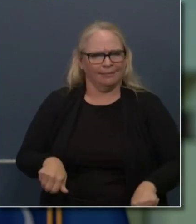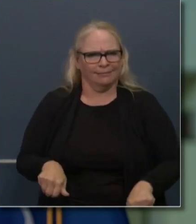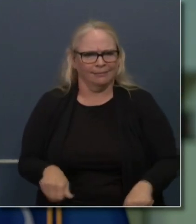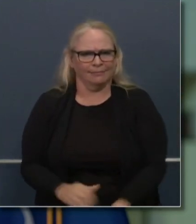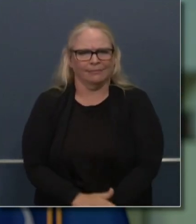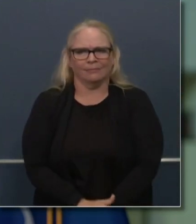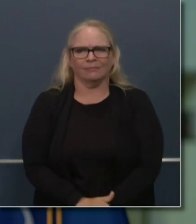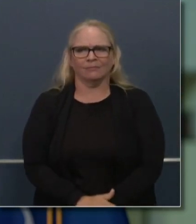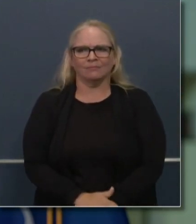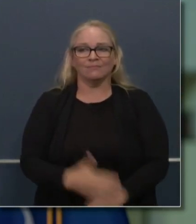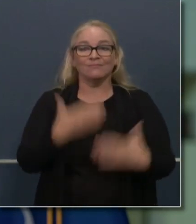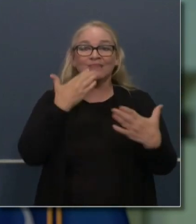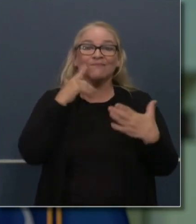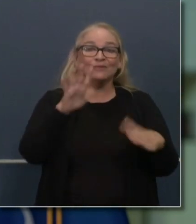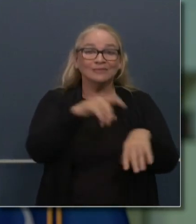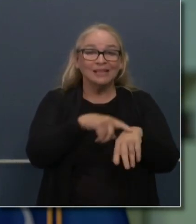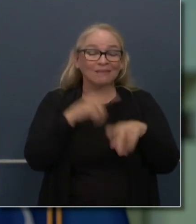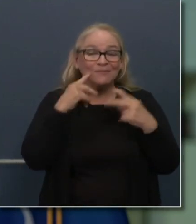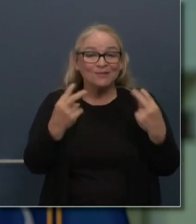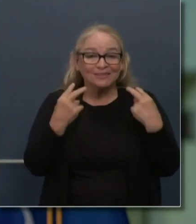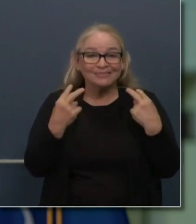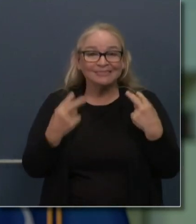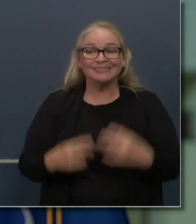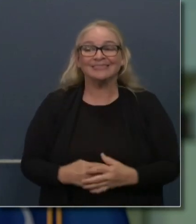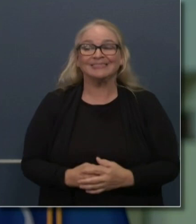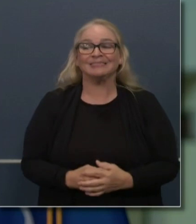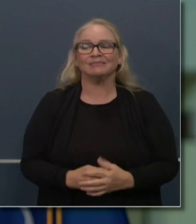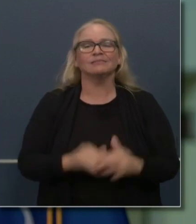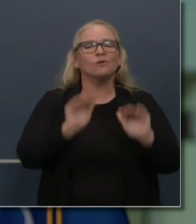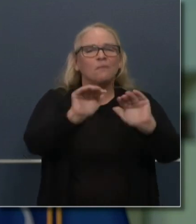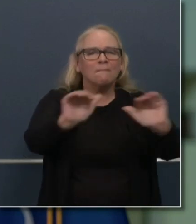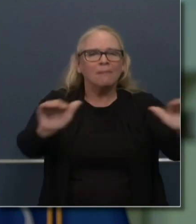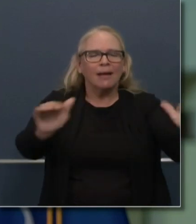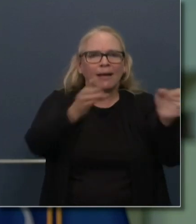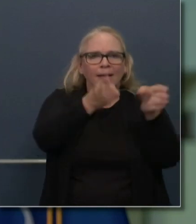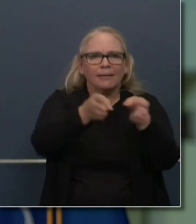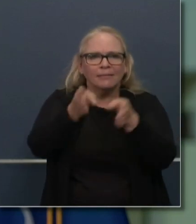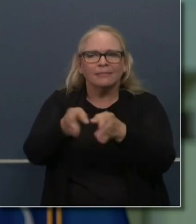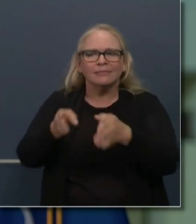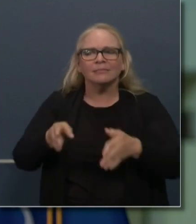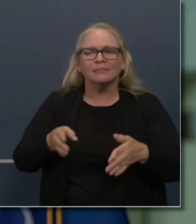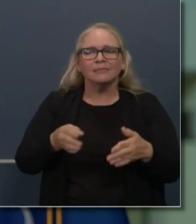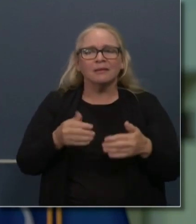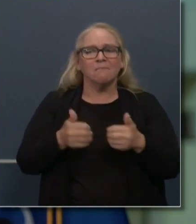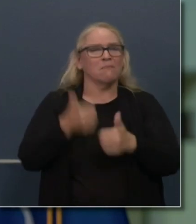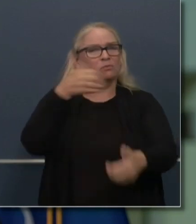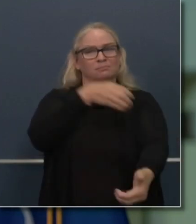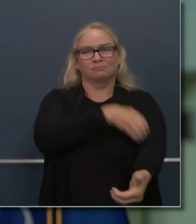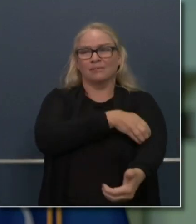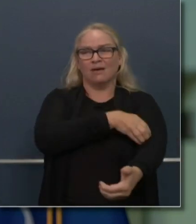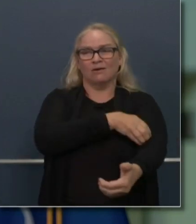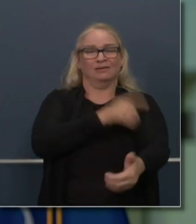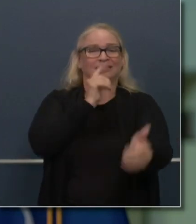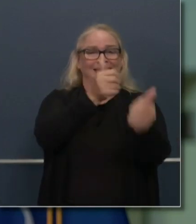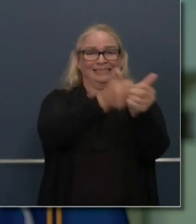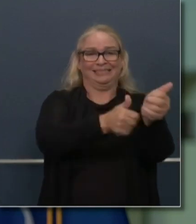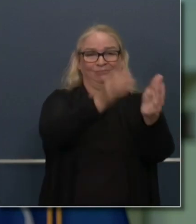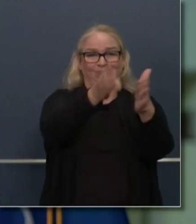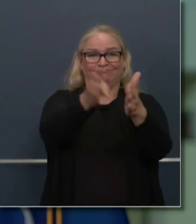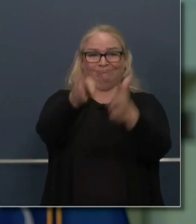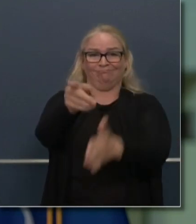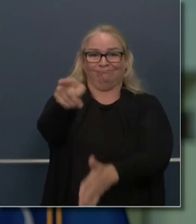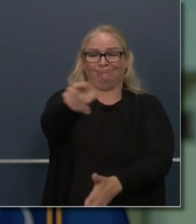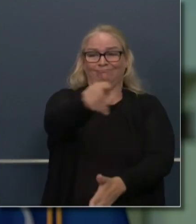your consideration, tuning in. I want to remind everyone, power and potency of simple